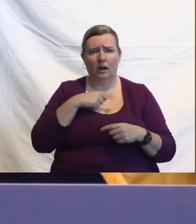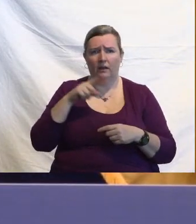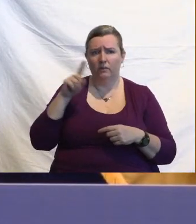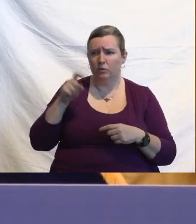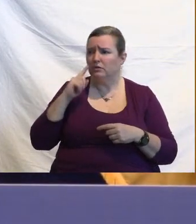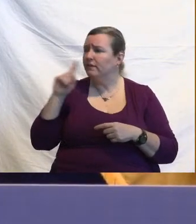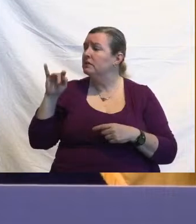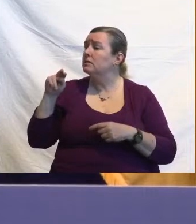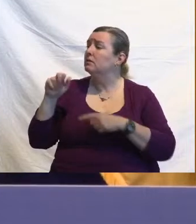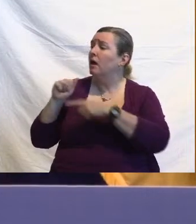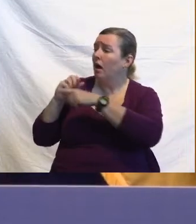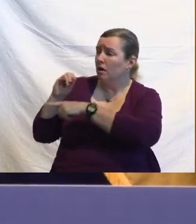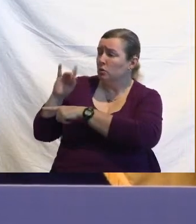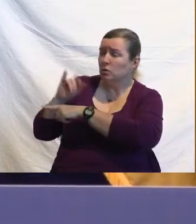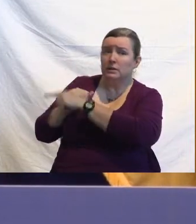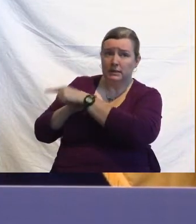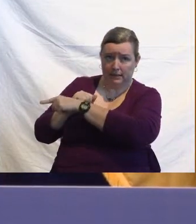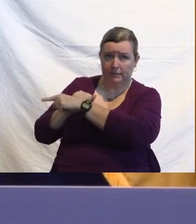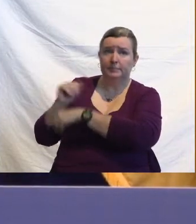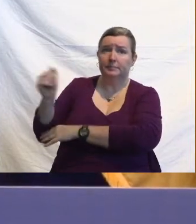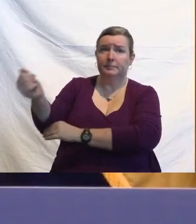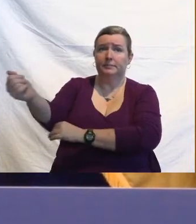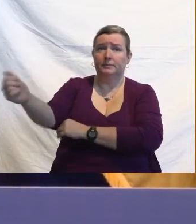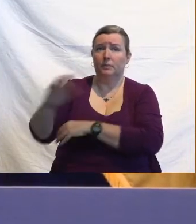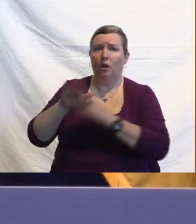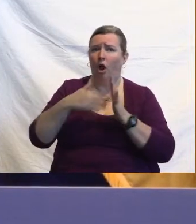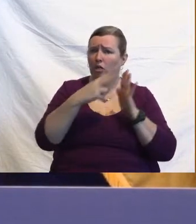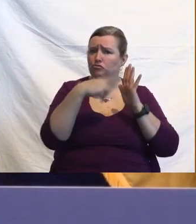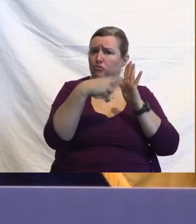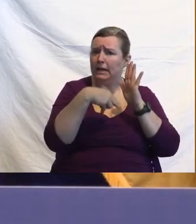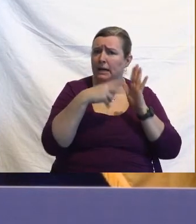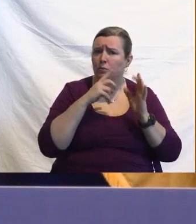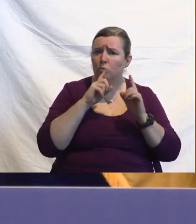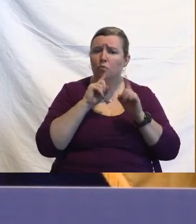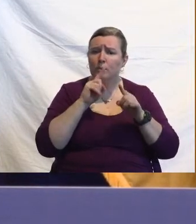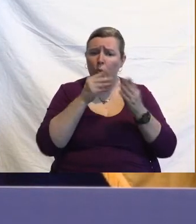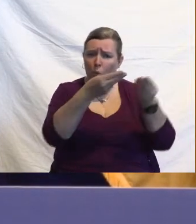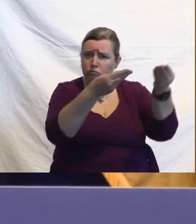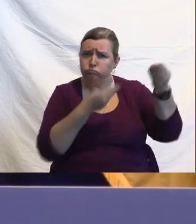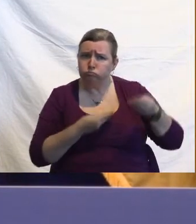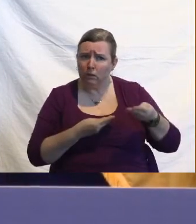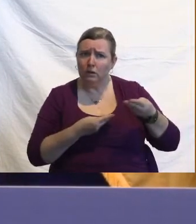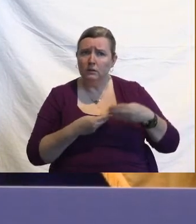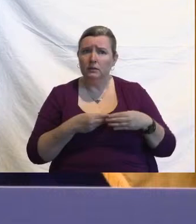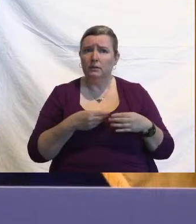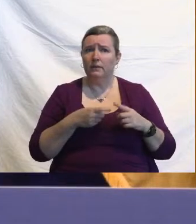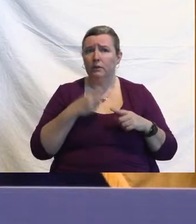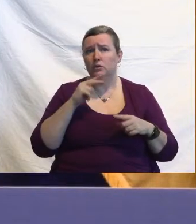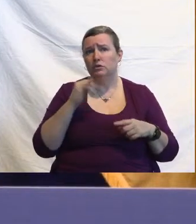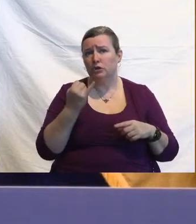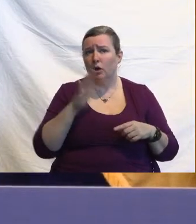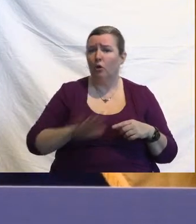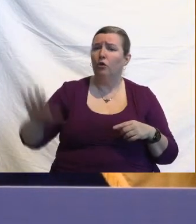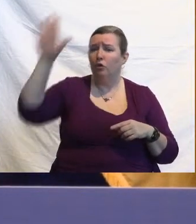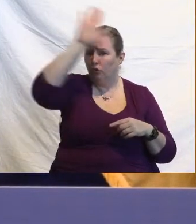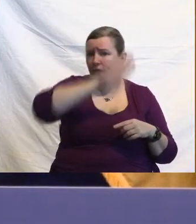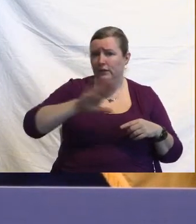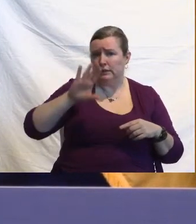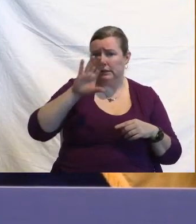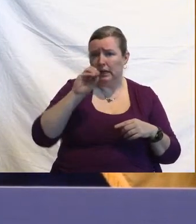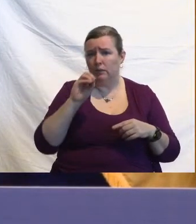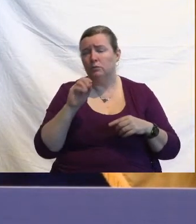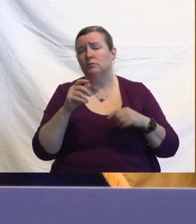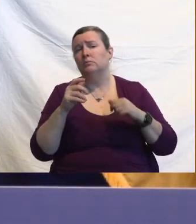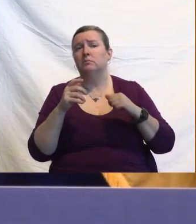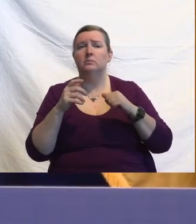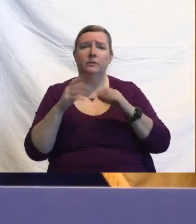So we all read reports, obviously, most importantly in New Jersey, but around the country and around the world. Europe right